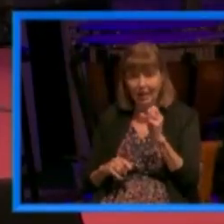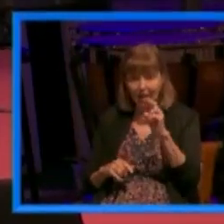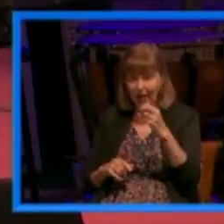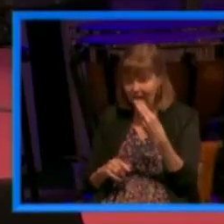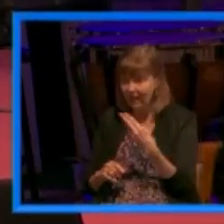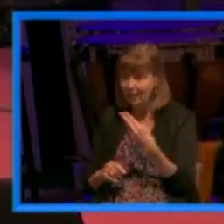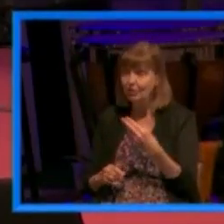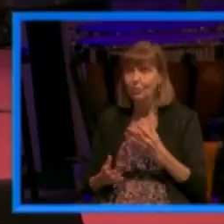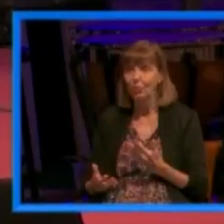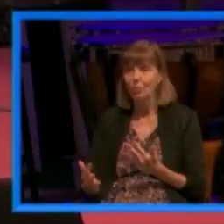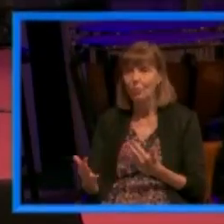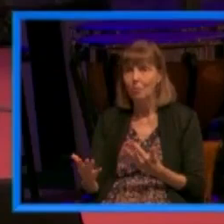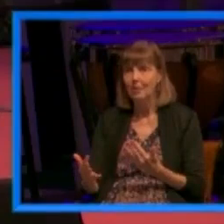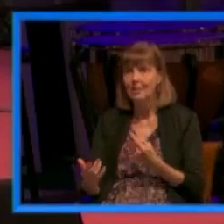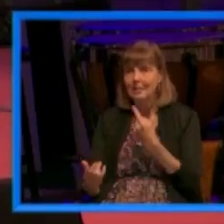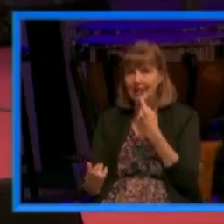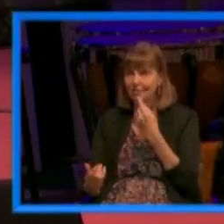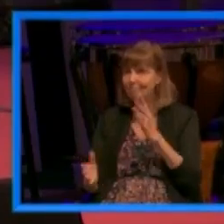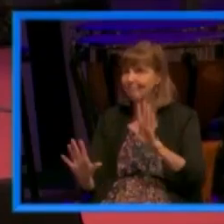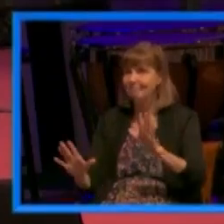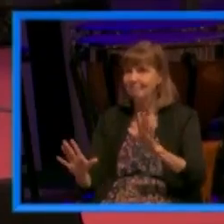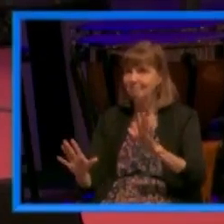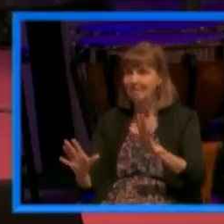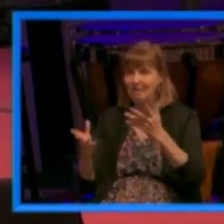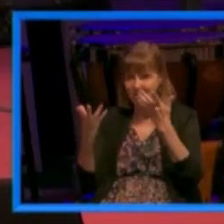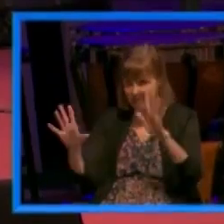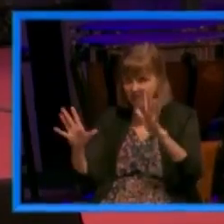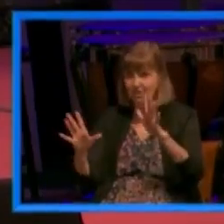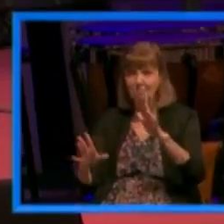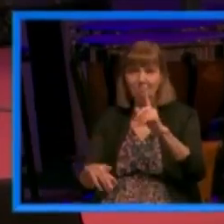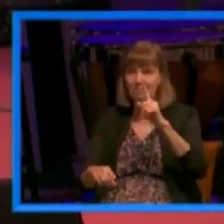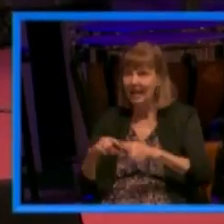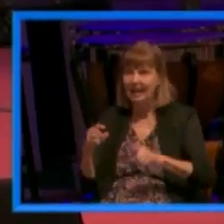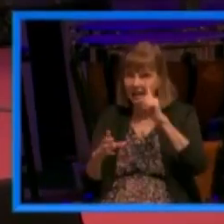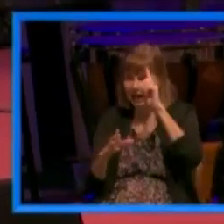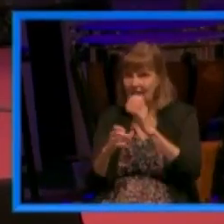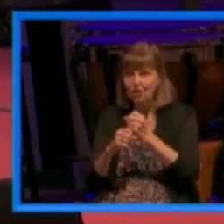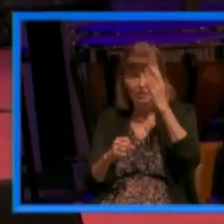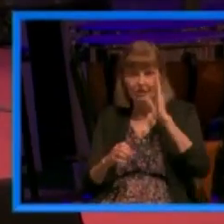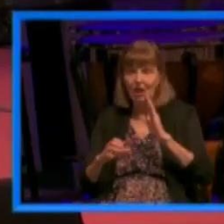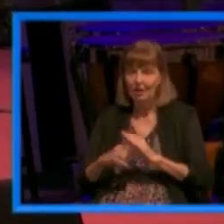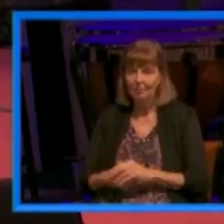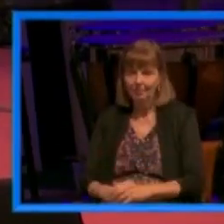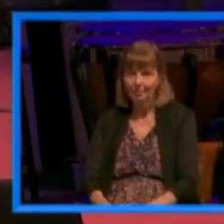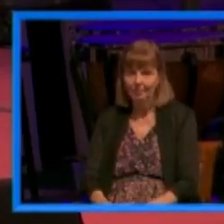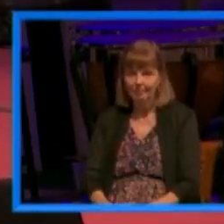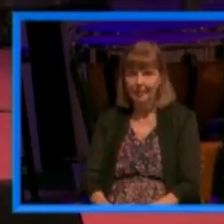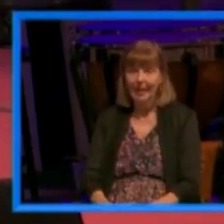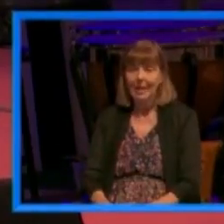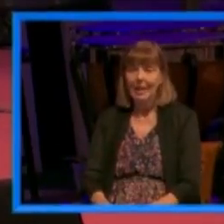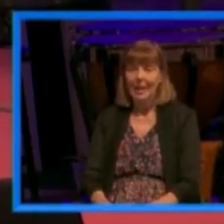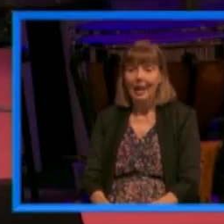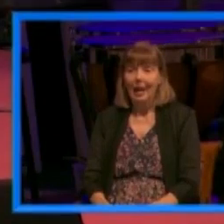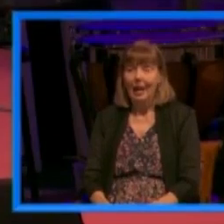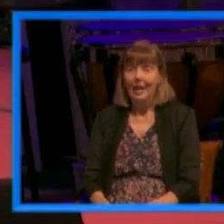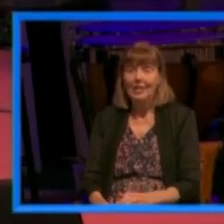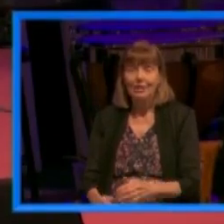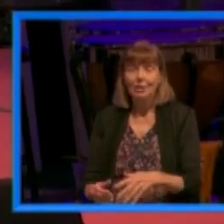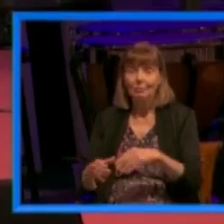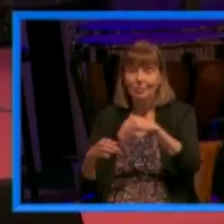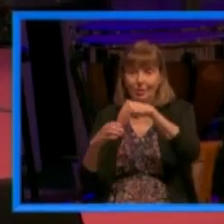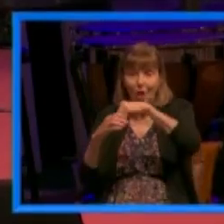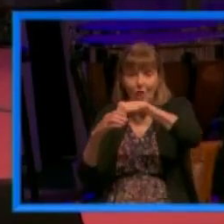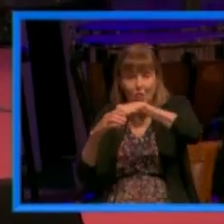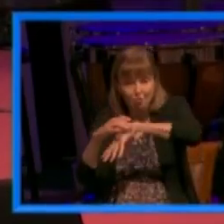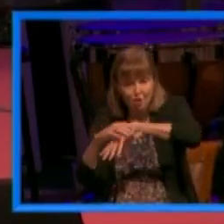enough. I can't trust God. I must do it myself. The root of sin is not trusting God. So what's the application